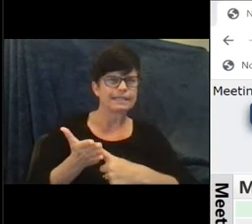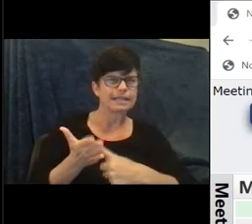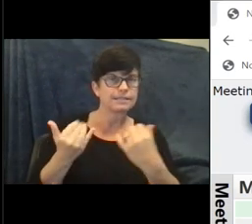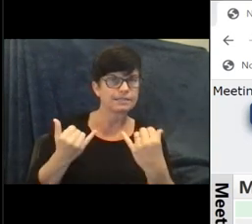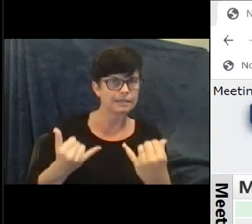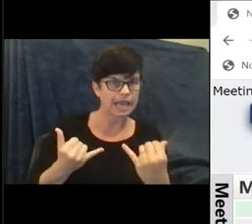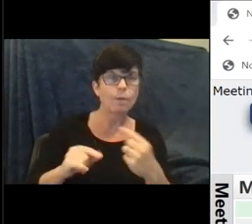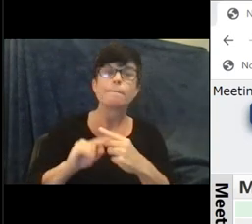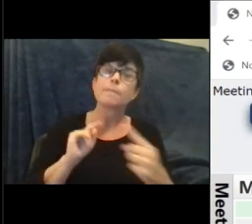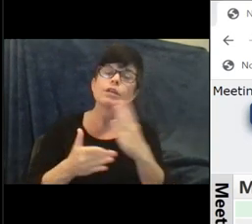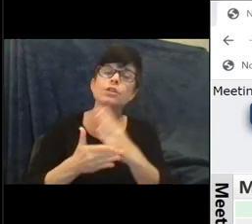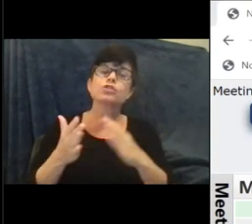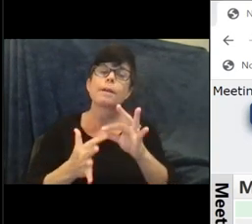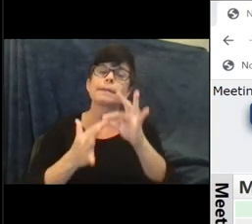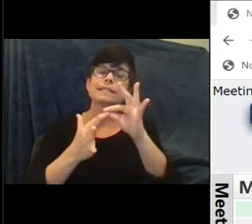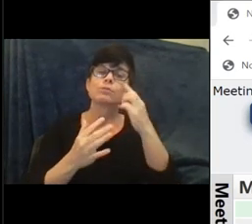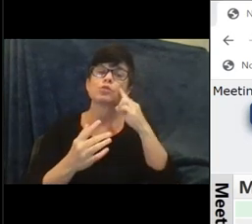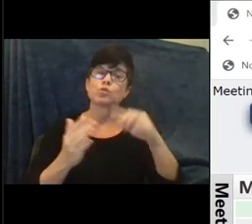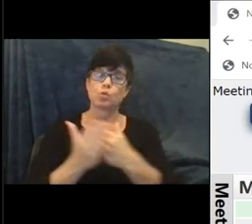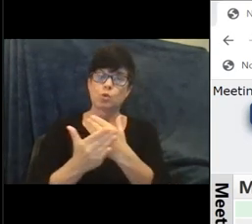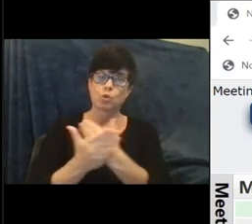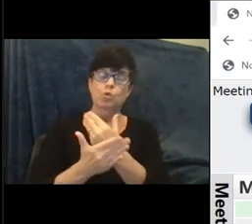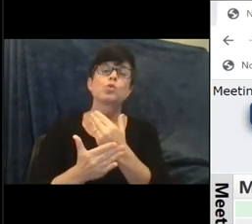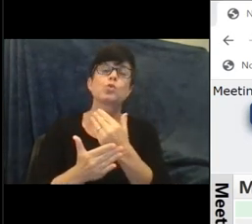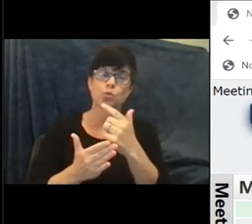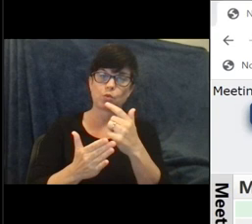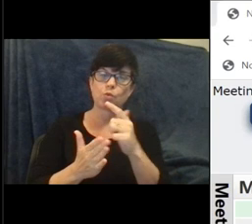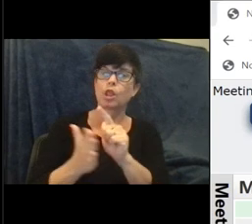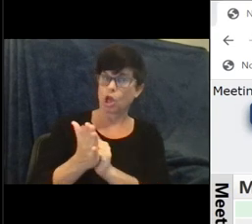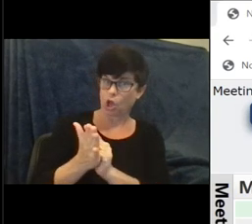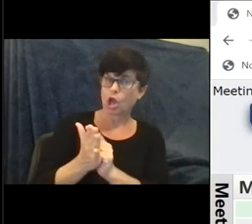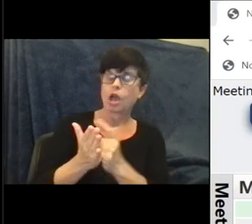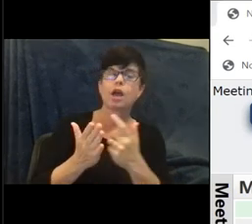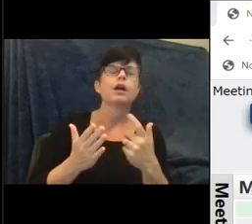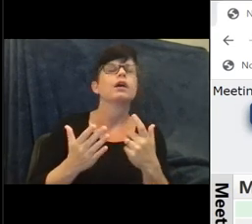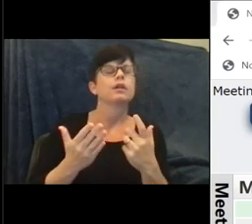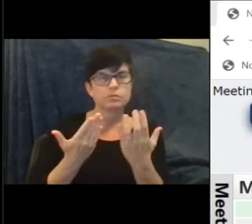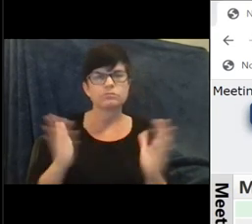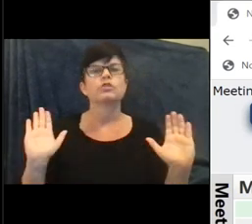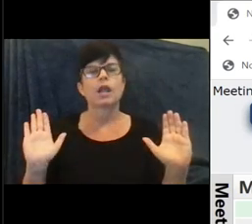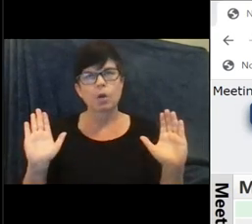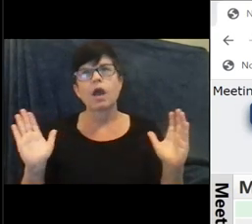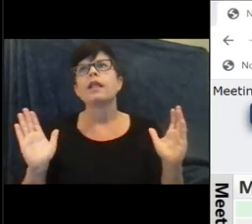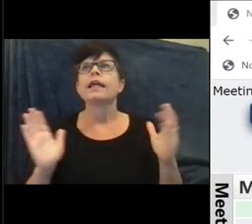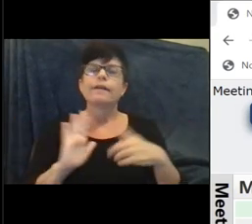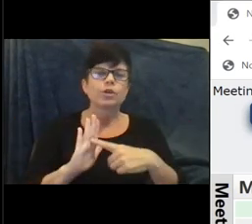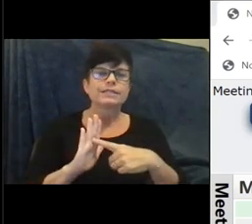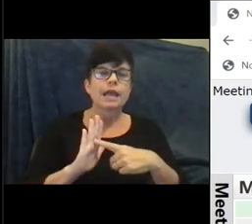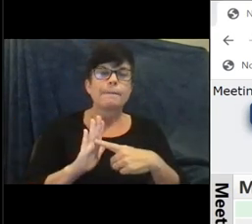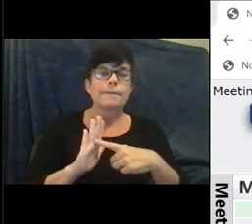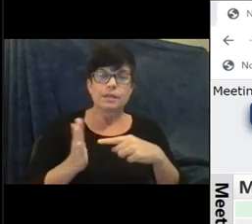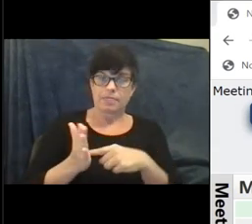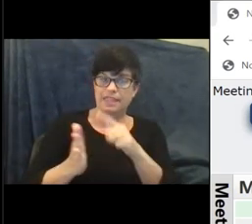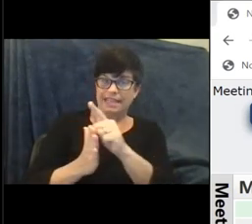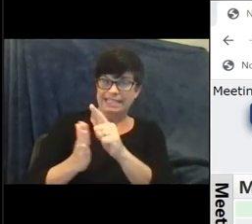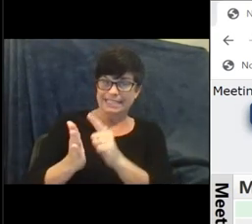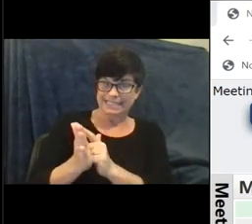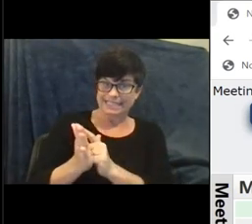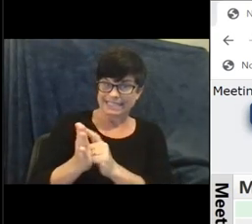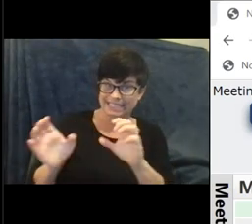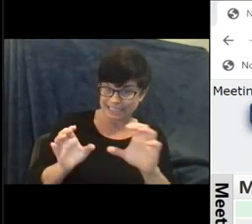some exceptions to the new provisions that have happened. I mean, in general, I can say what this law